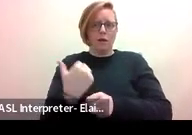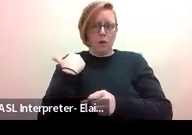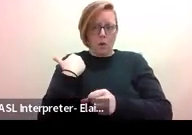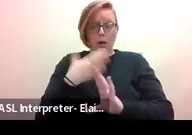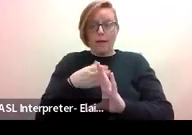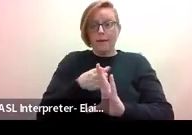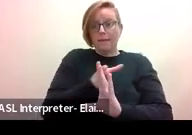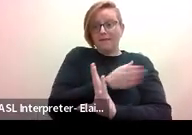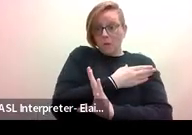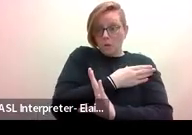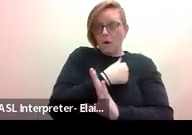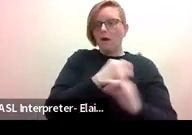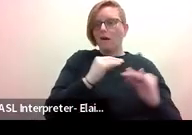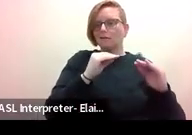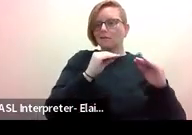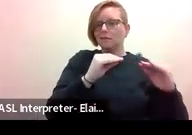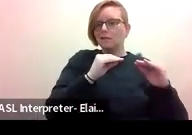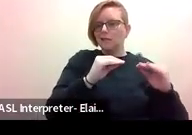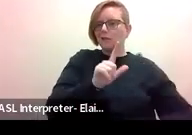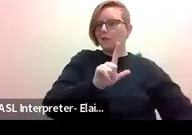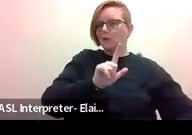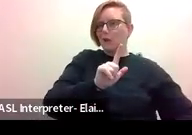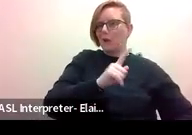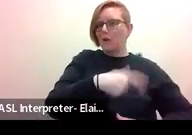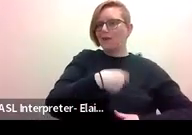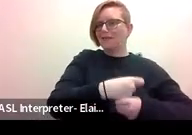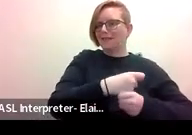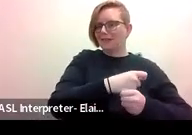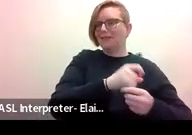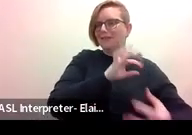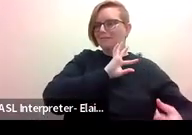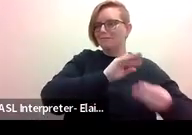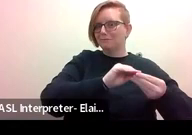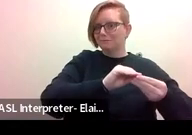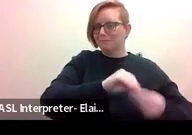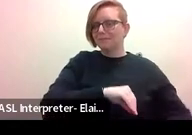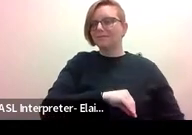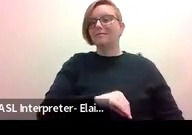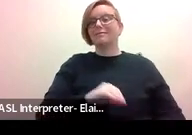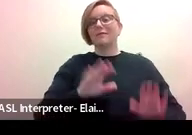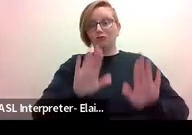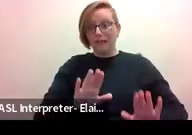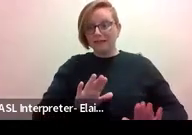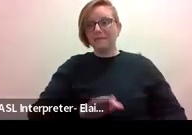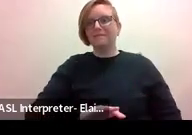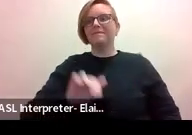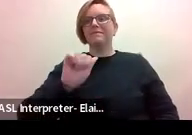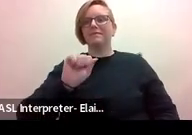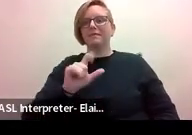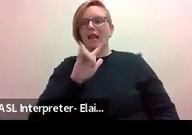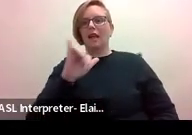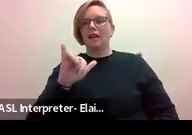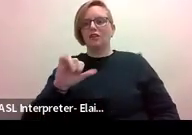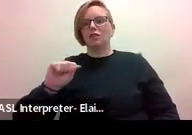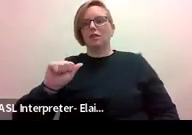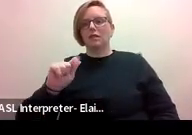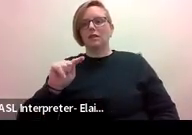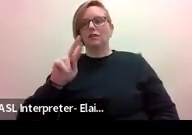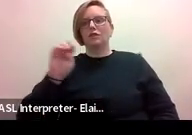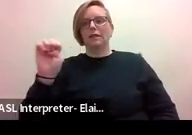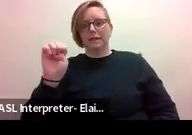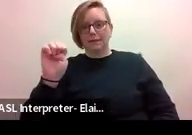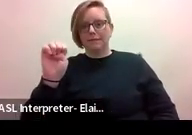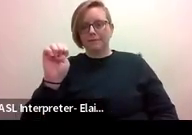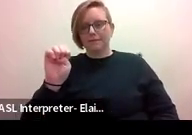that, I was a teacher for 21 years. Fantastic. And Ashley? Hi, everybody. I'm Ashley